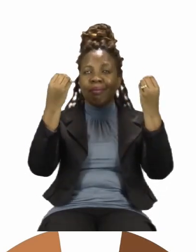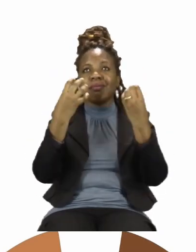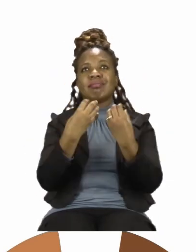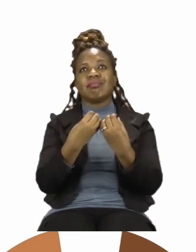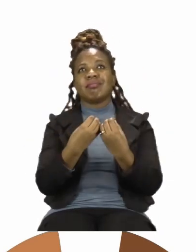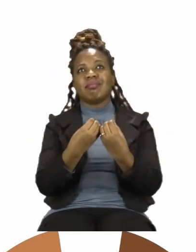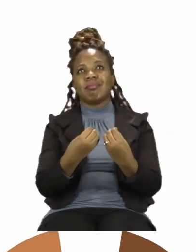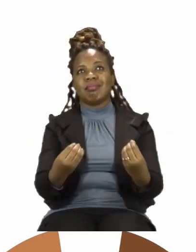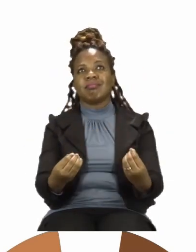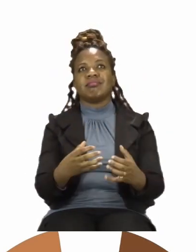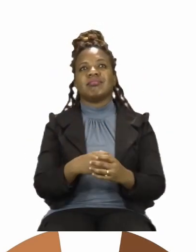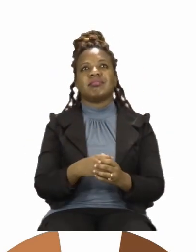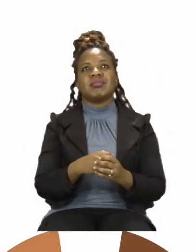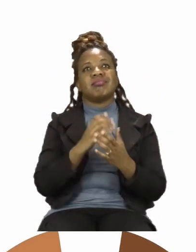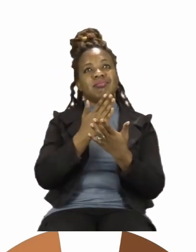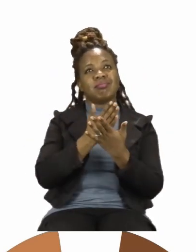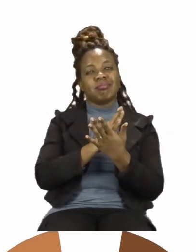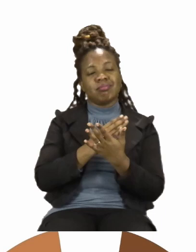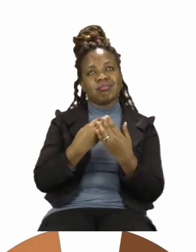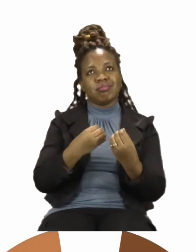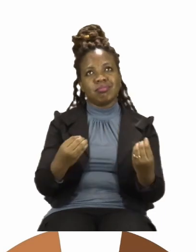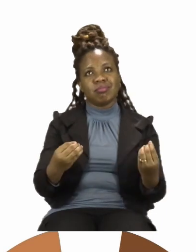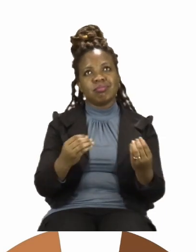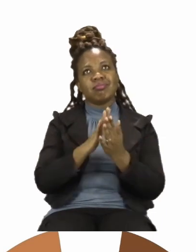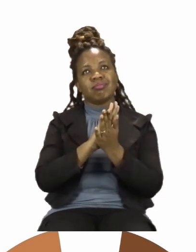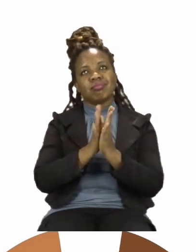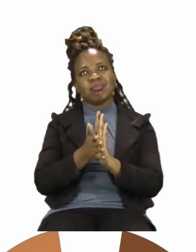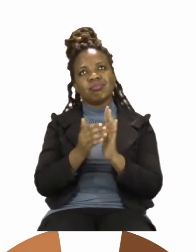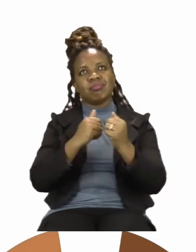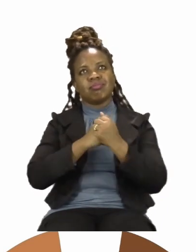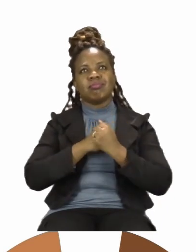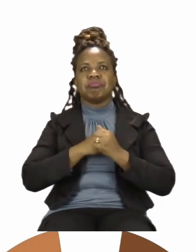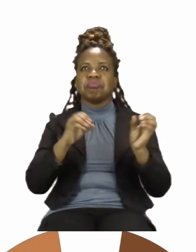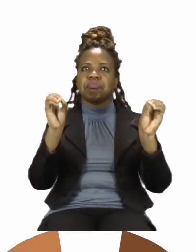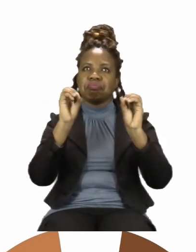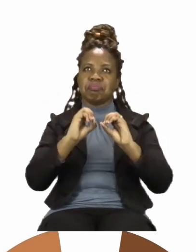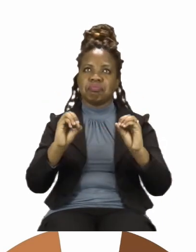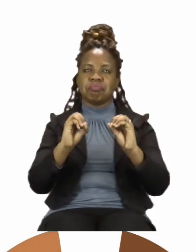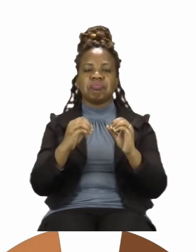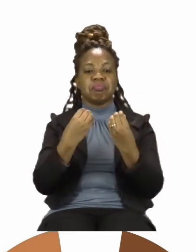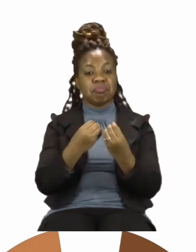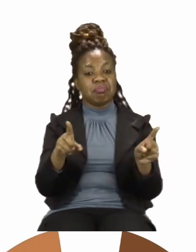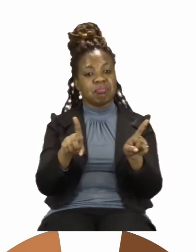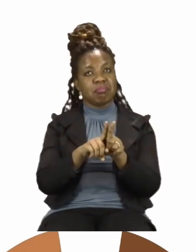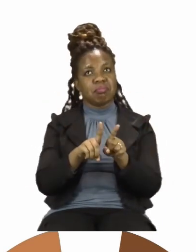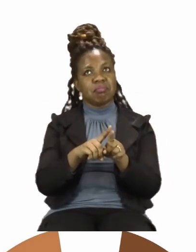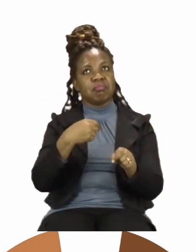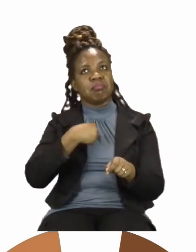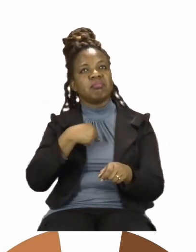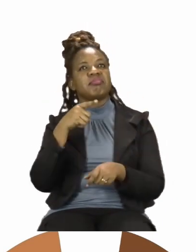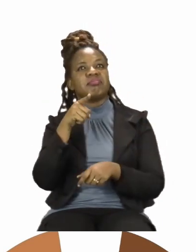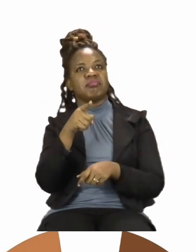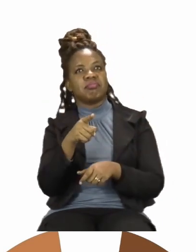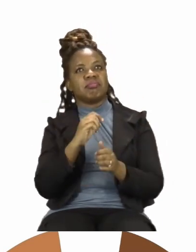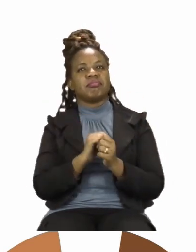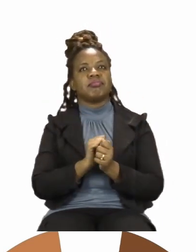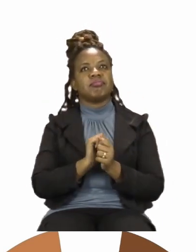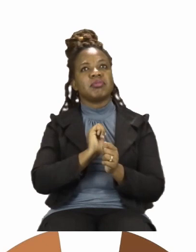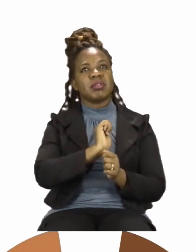children too. Some kids may become orphaned, kids like me and